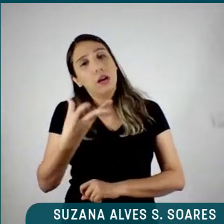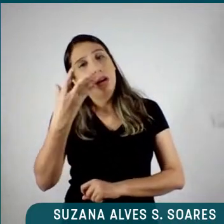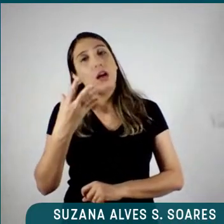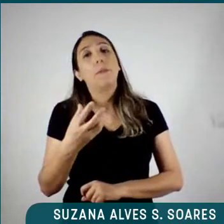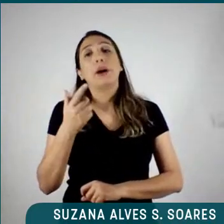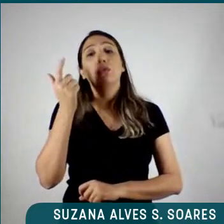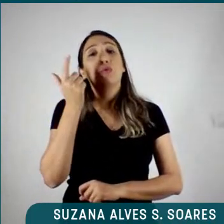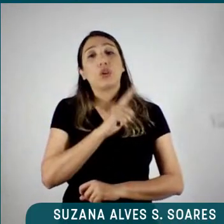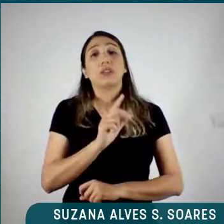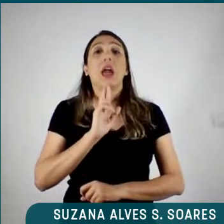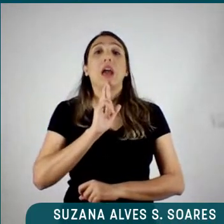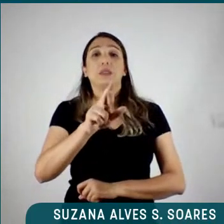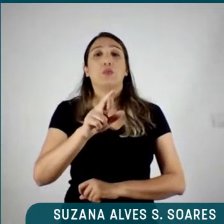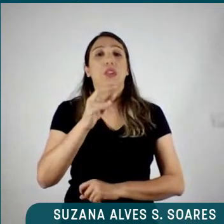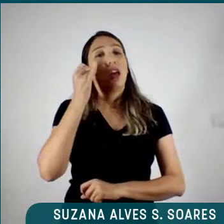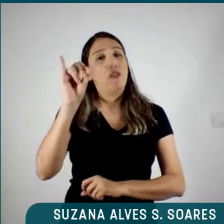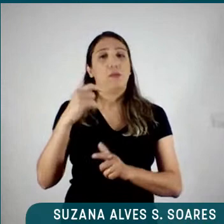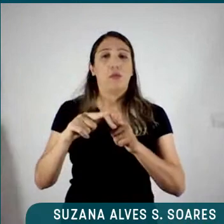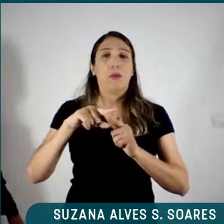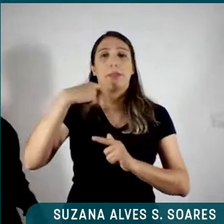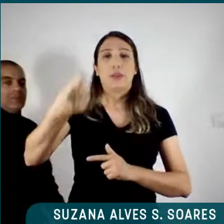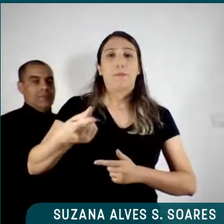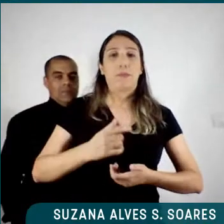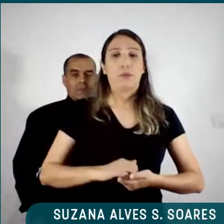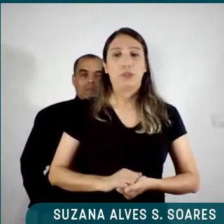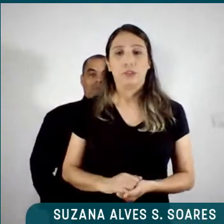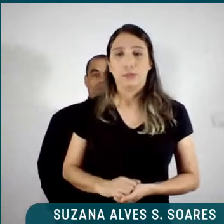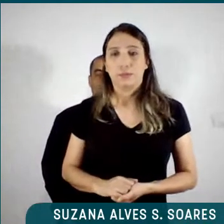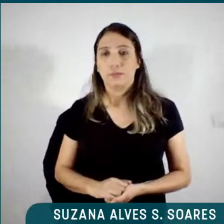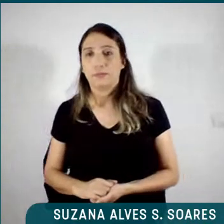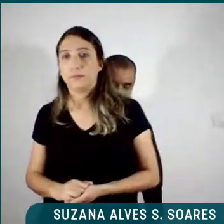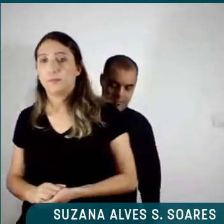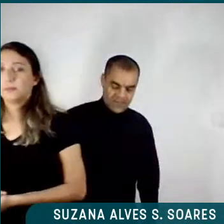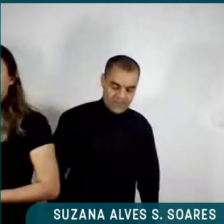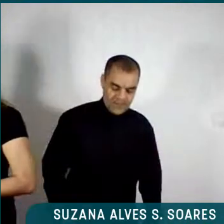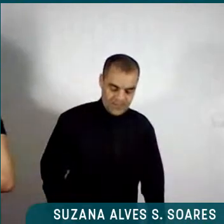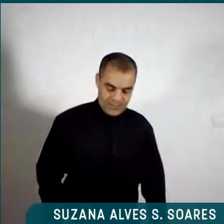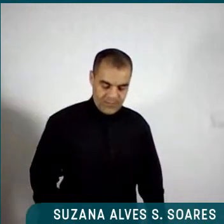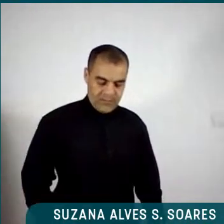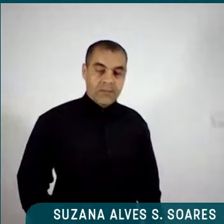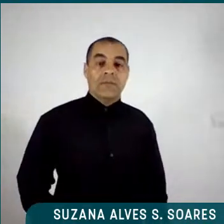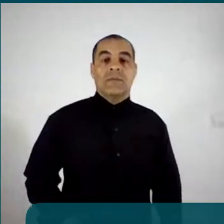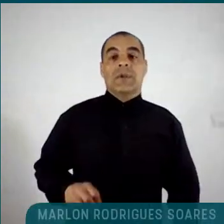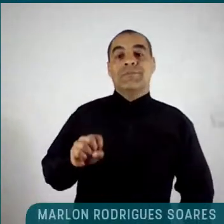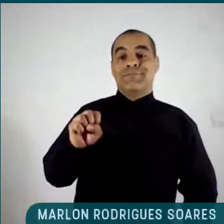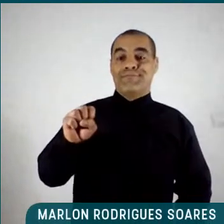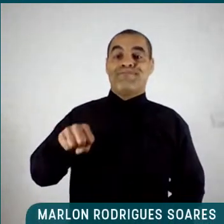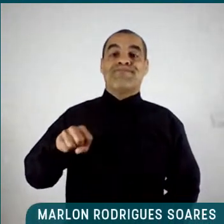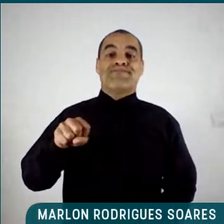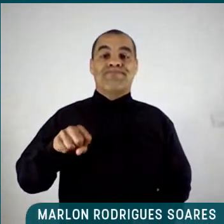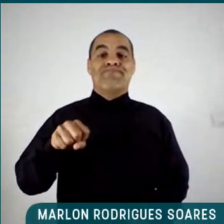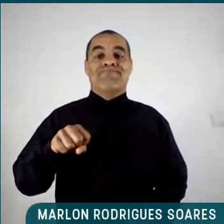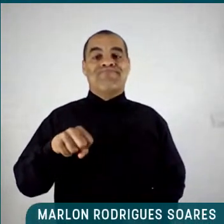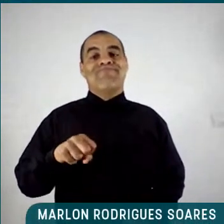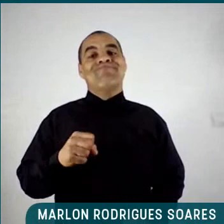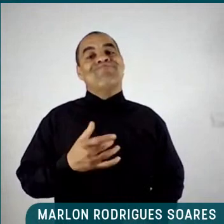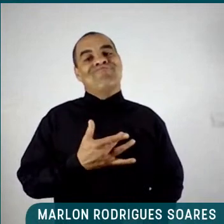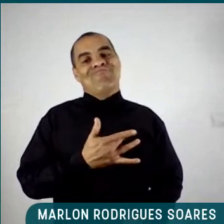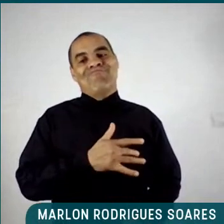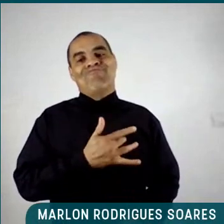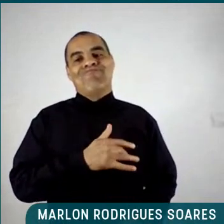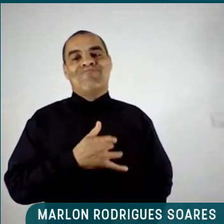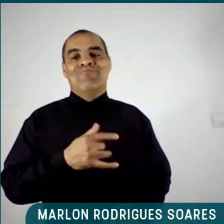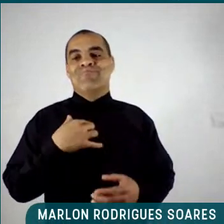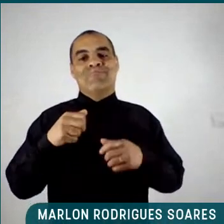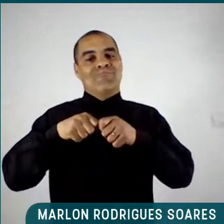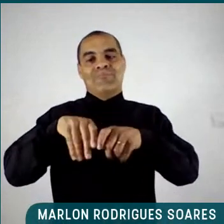resources to where it should be demands a lot of measures that we have to respond to that later. It is a